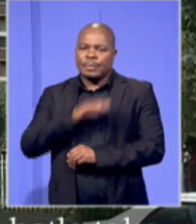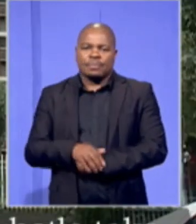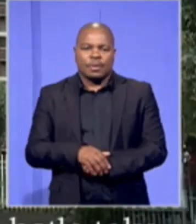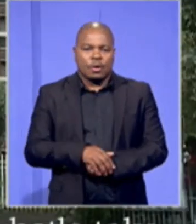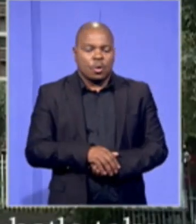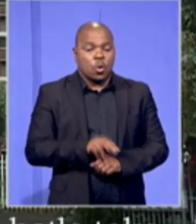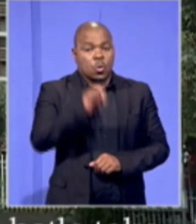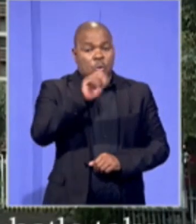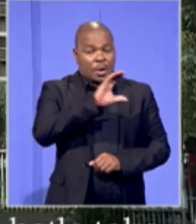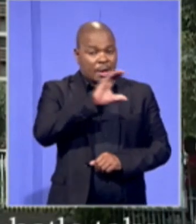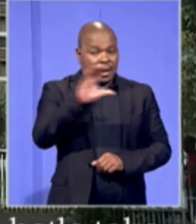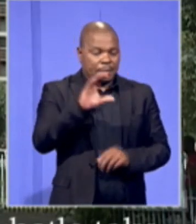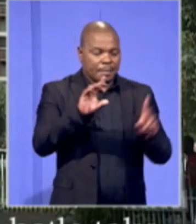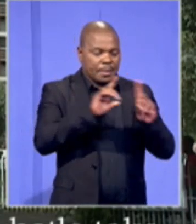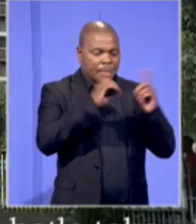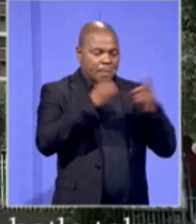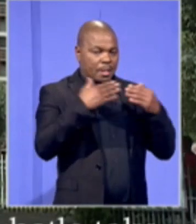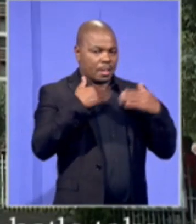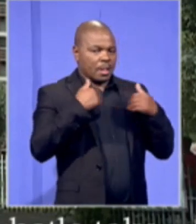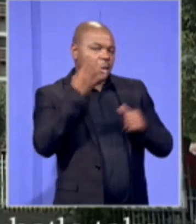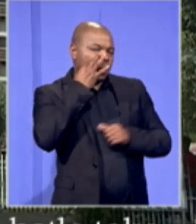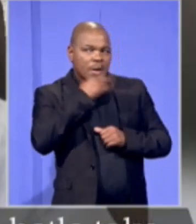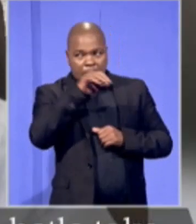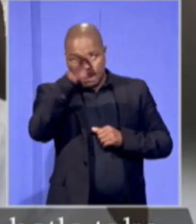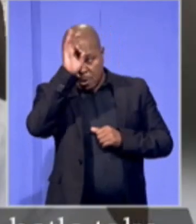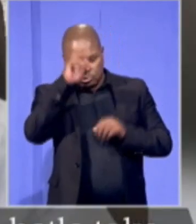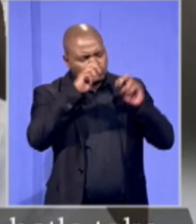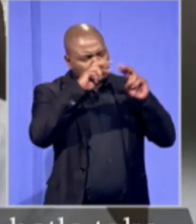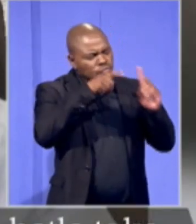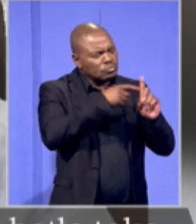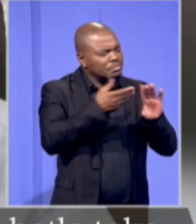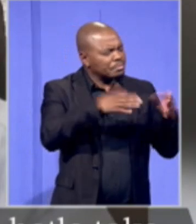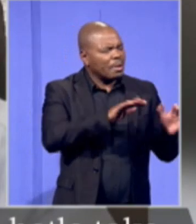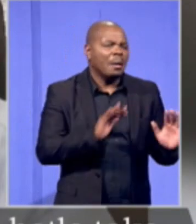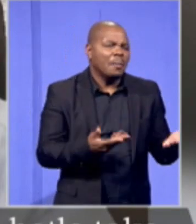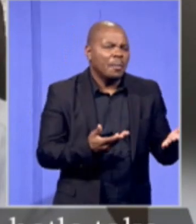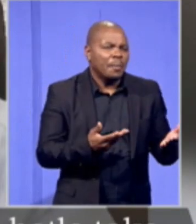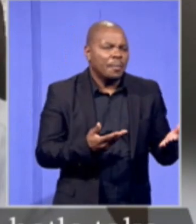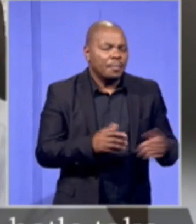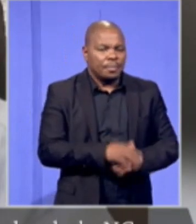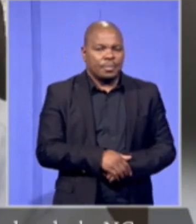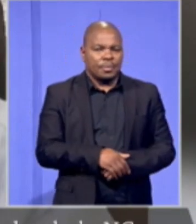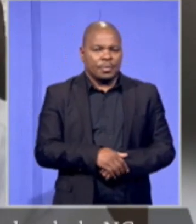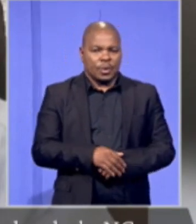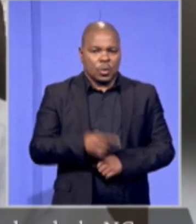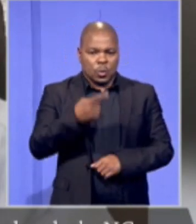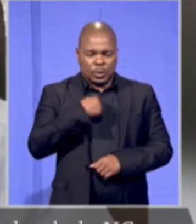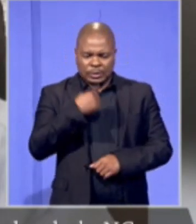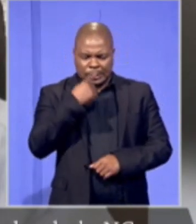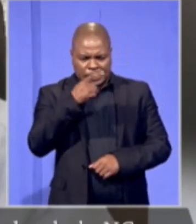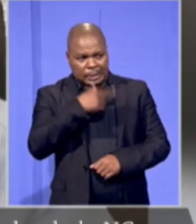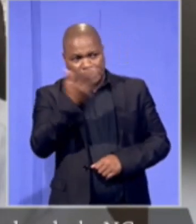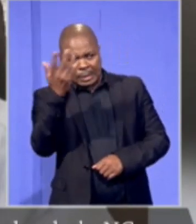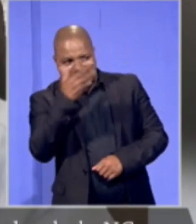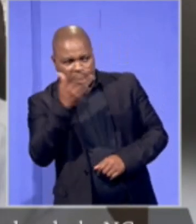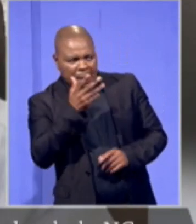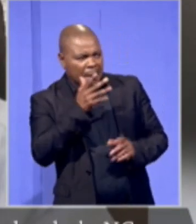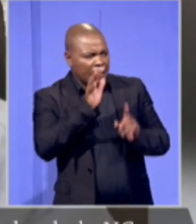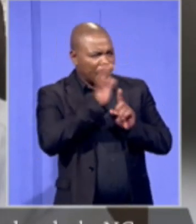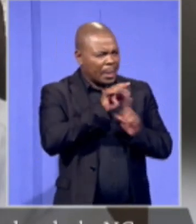re mapodisi a batlisisa go tlhokafala ga Buthelezi. We have already indicated previously that no foul play is suspected, but